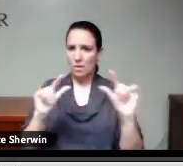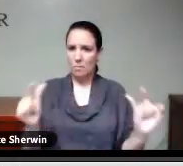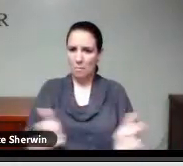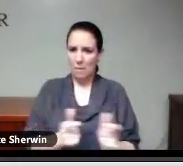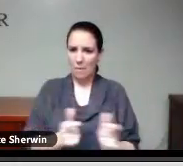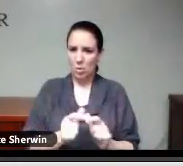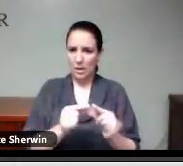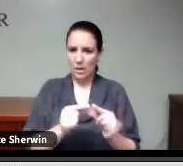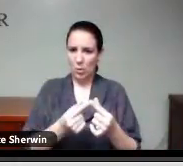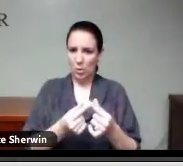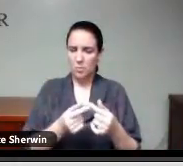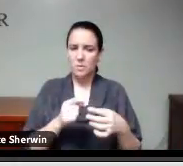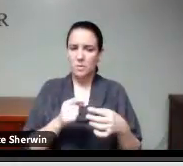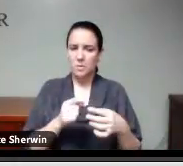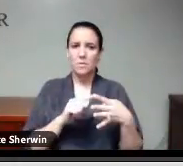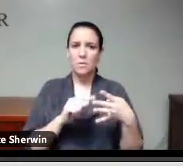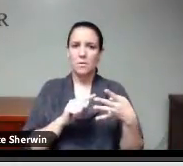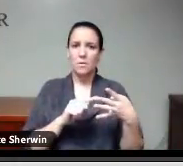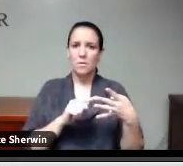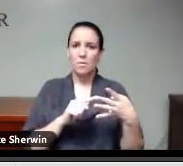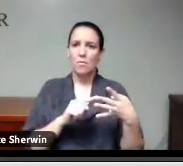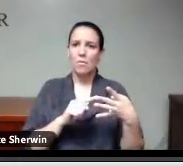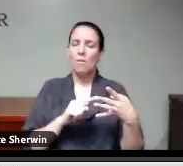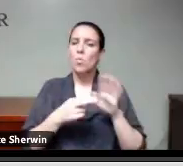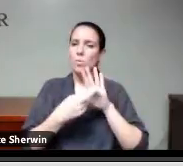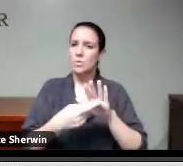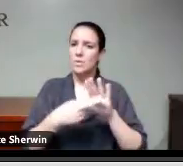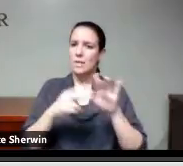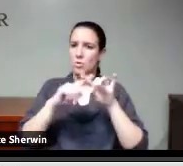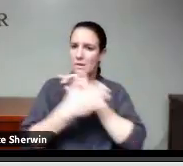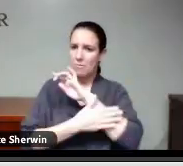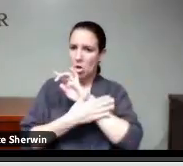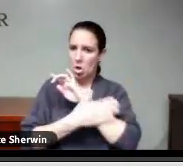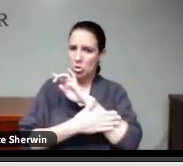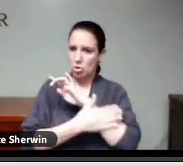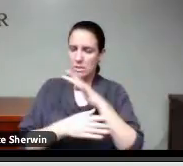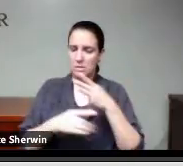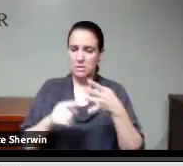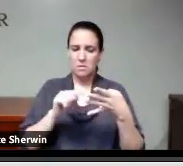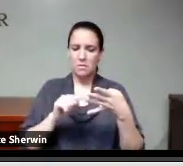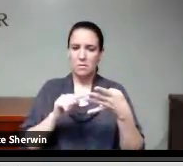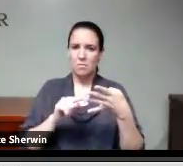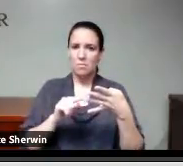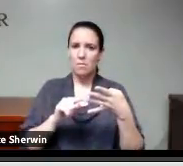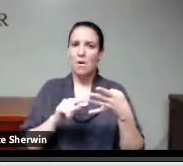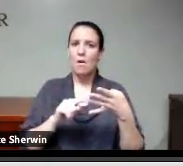reasonable representation of countries and cultures. There's a reasonable balance of gender.